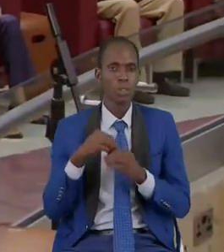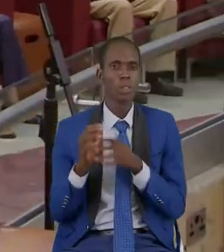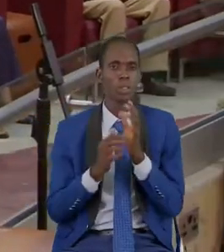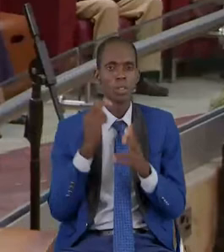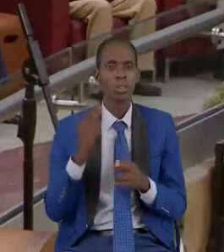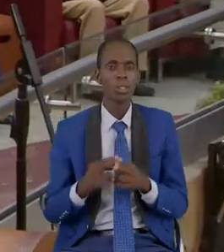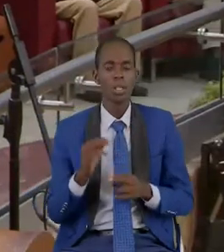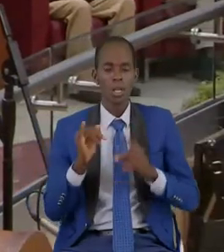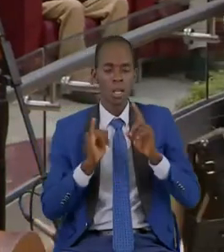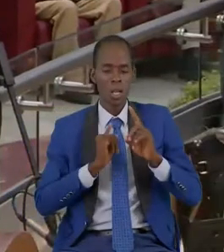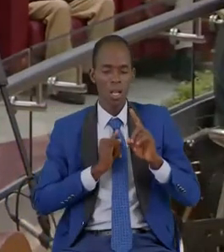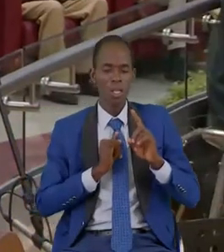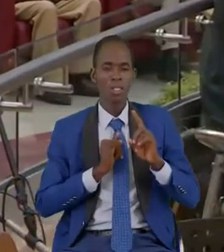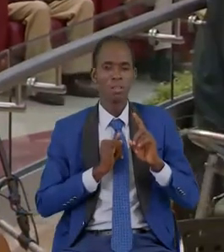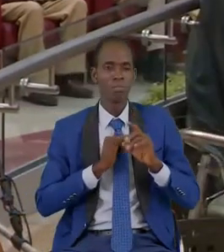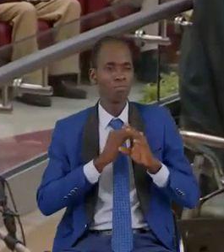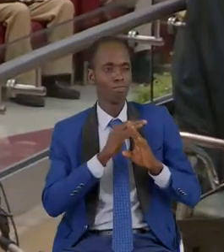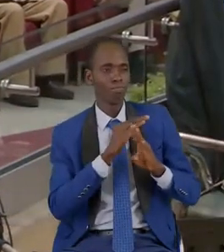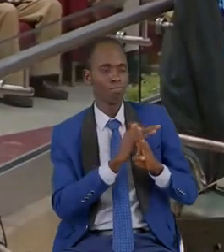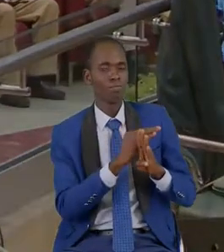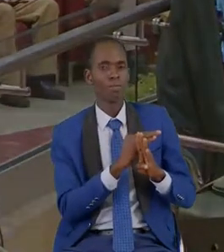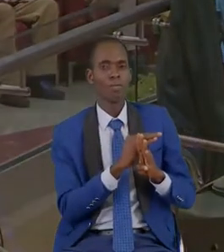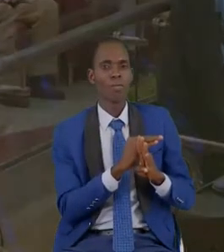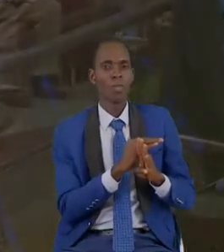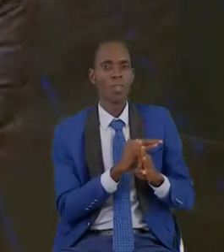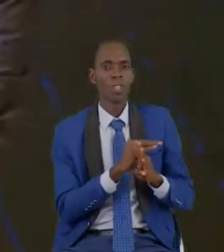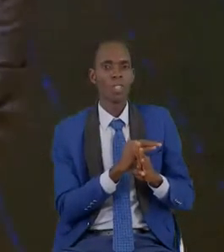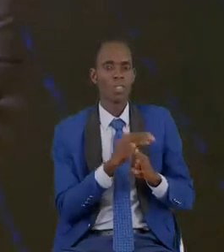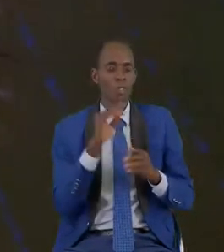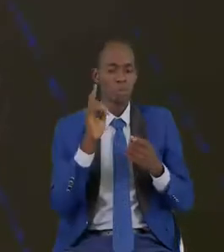withstood him to the face,